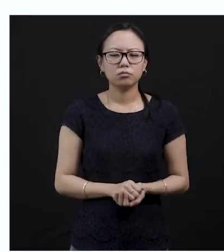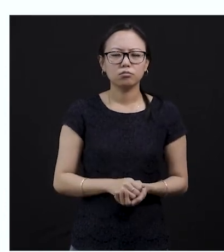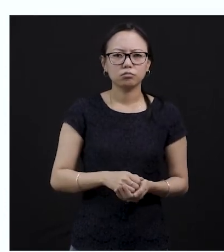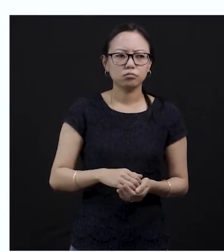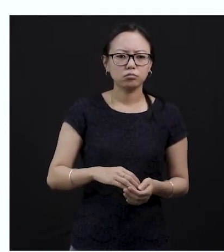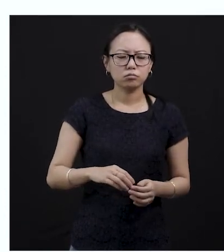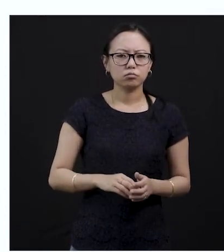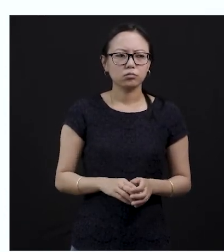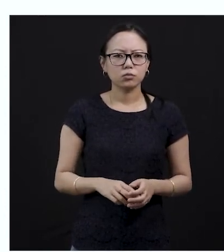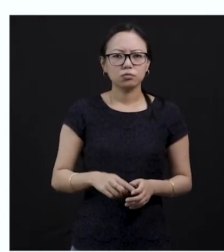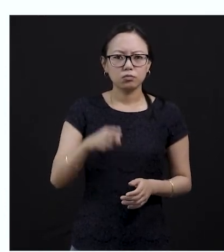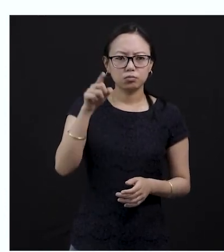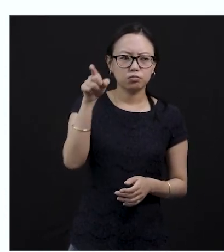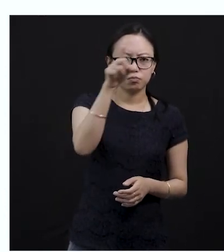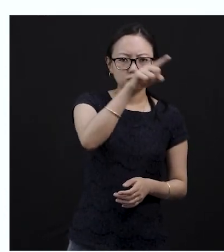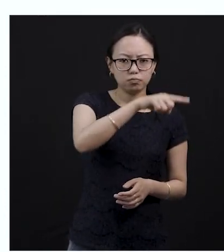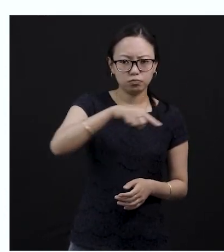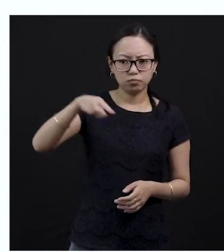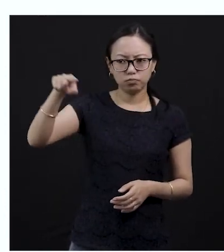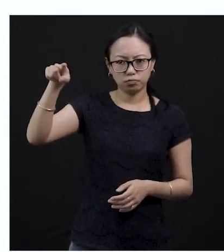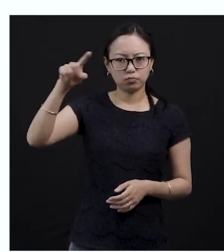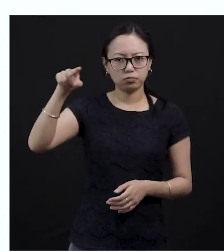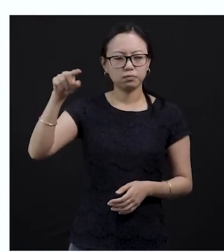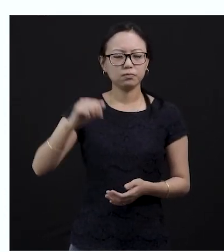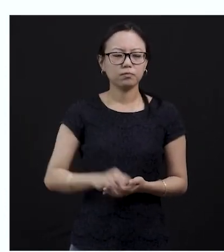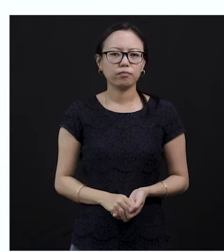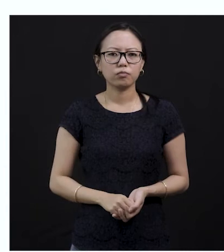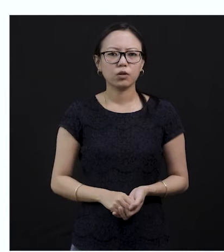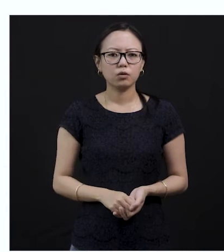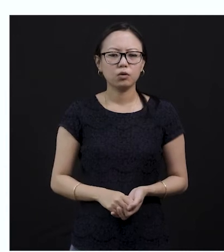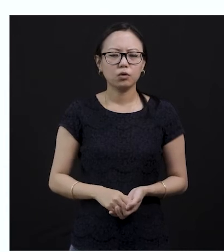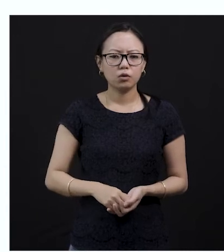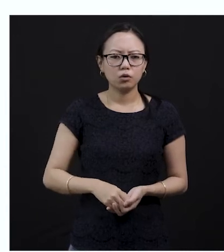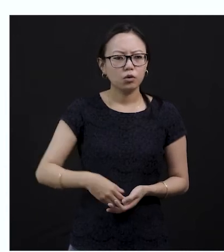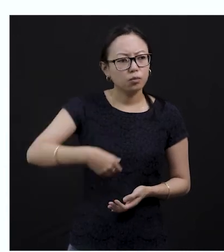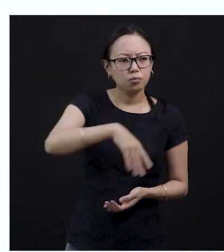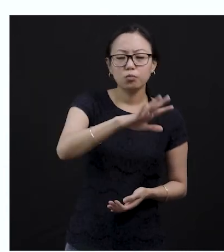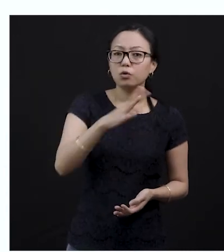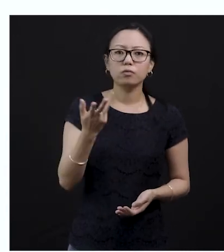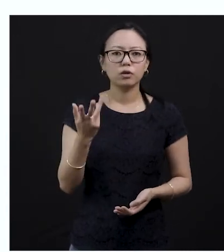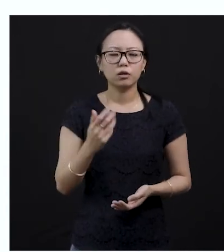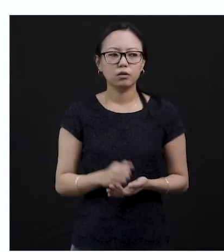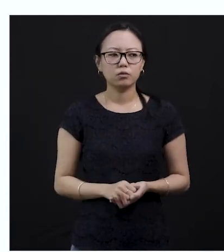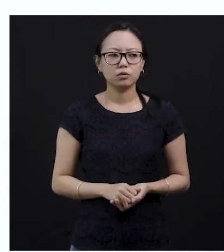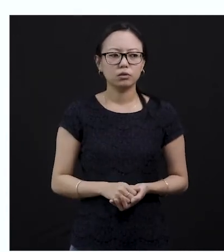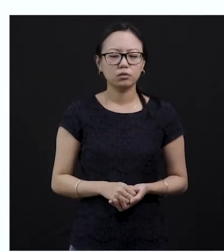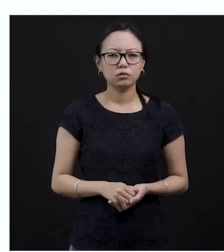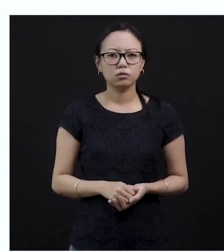streamlined. See, it is moving in the water, how it is moving. The shape of their